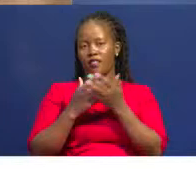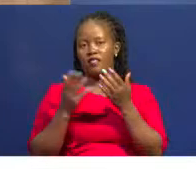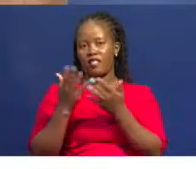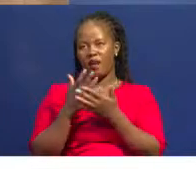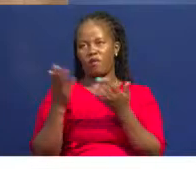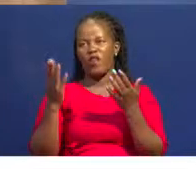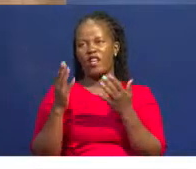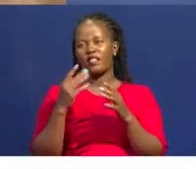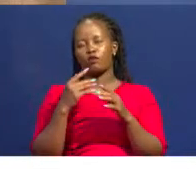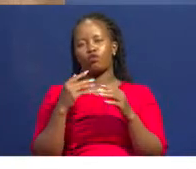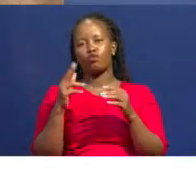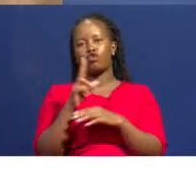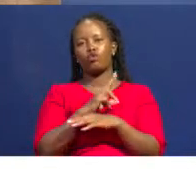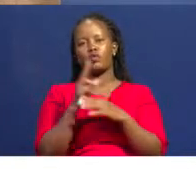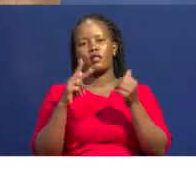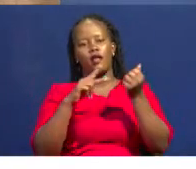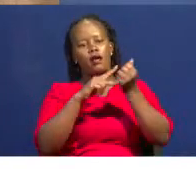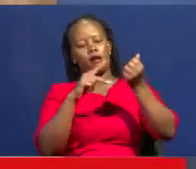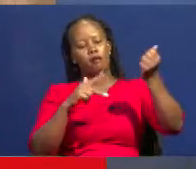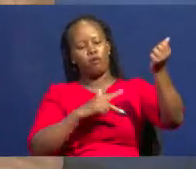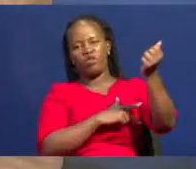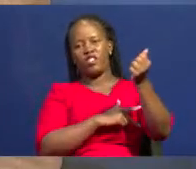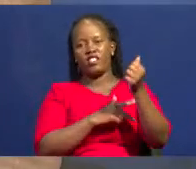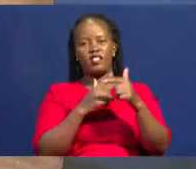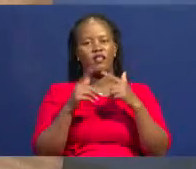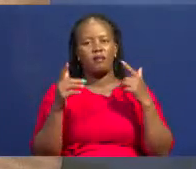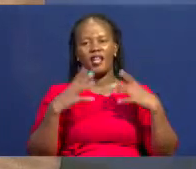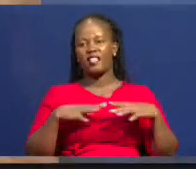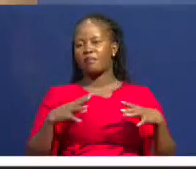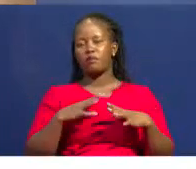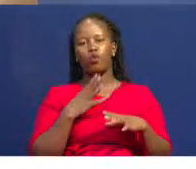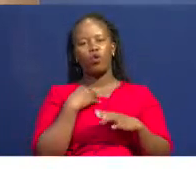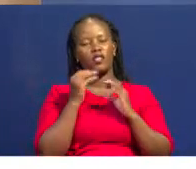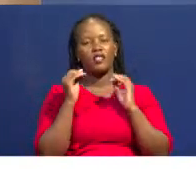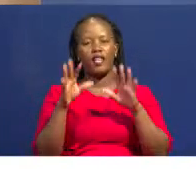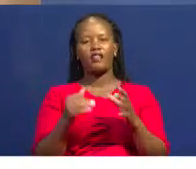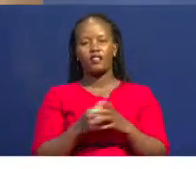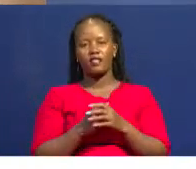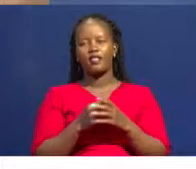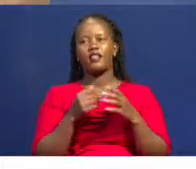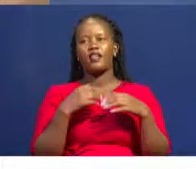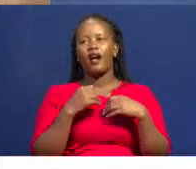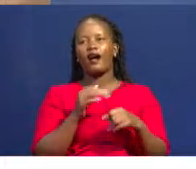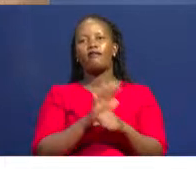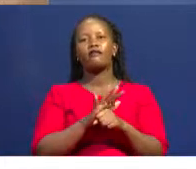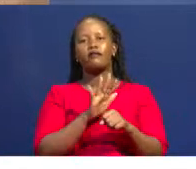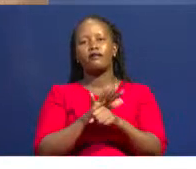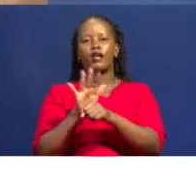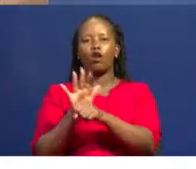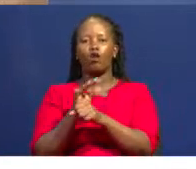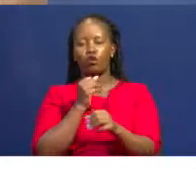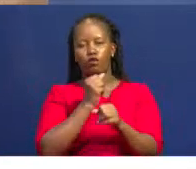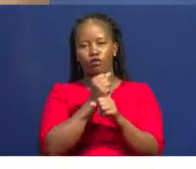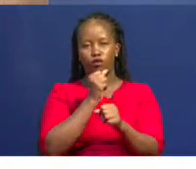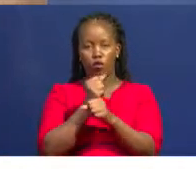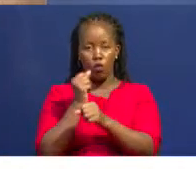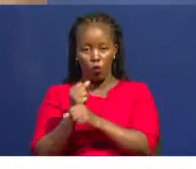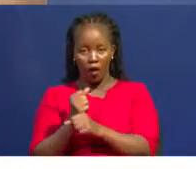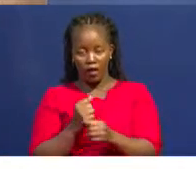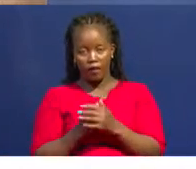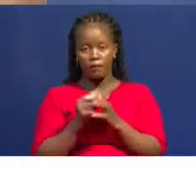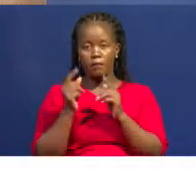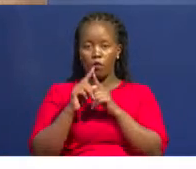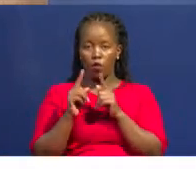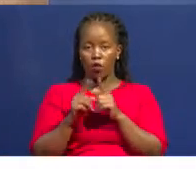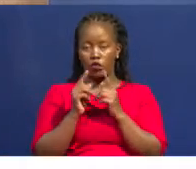to cross. But they don't want. There are a lot of business in this city. And if you go to do the statistics